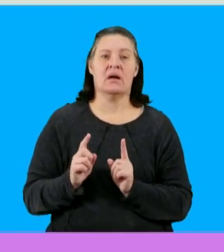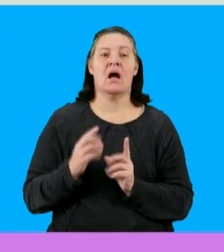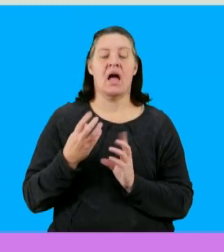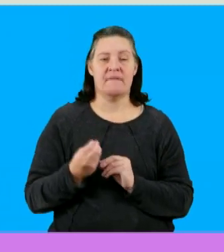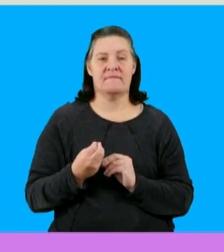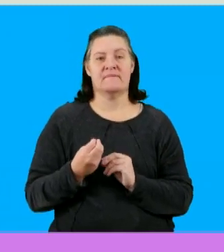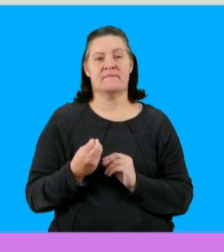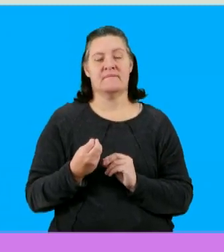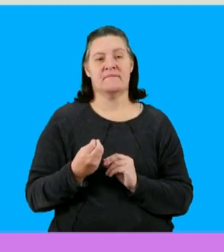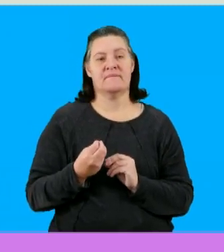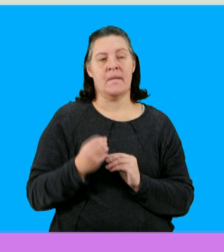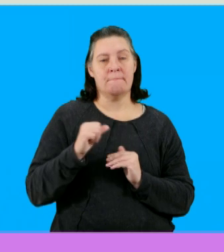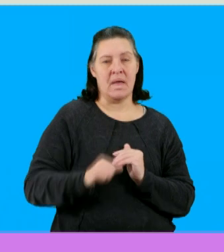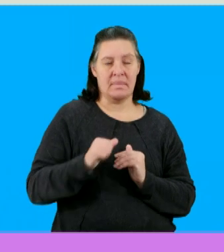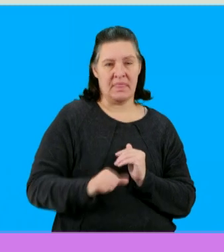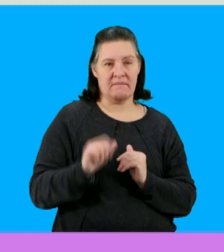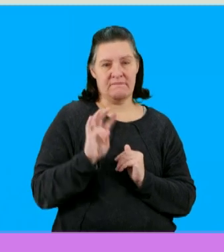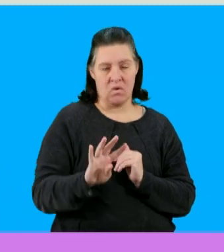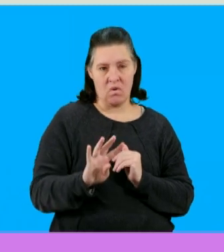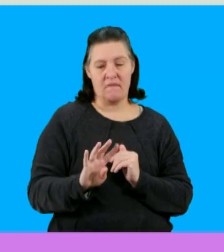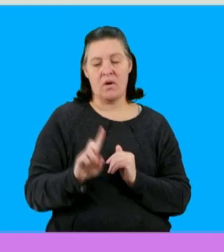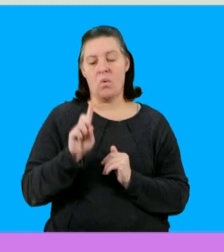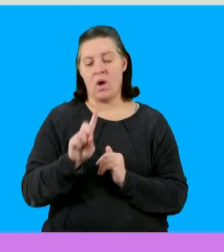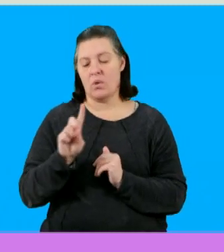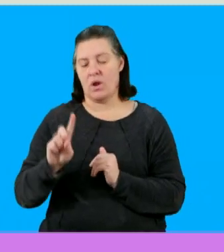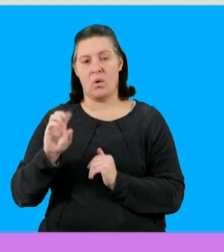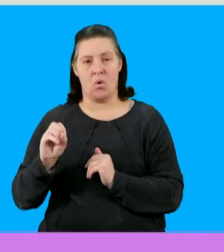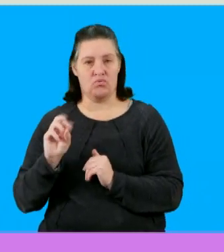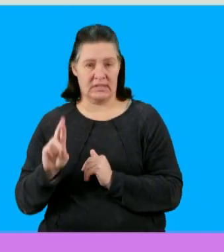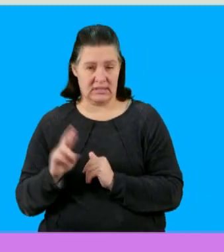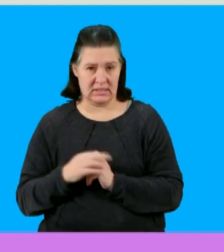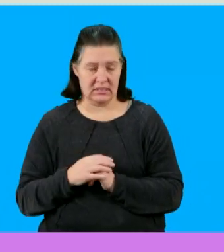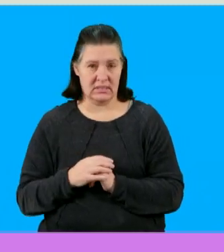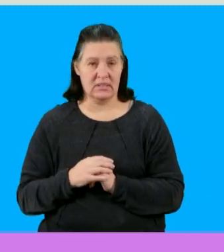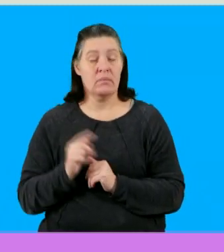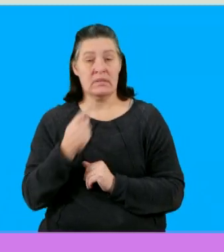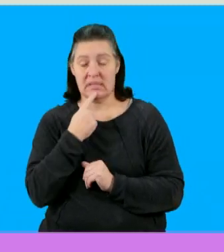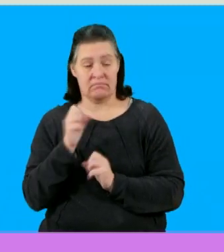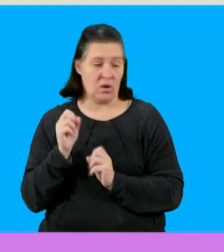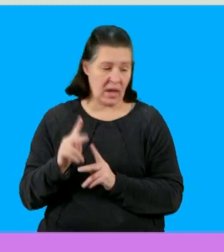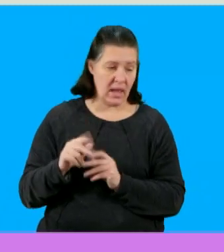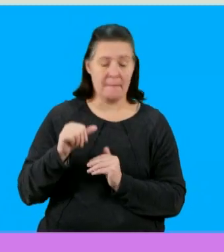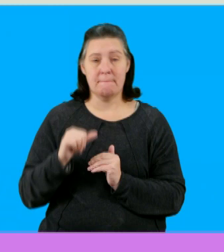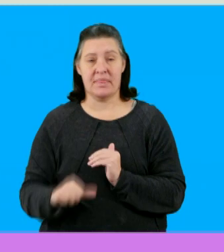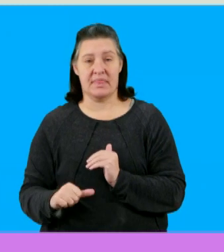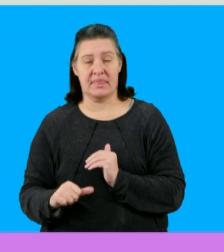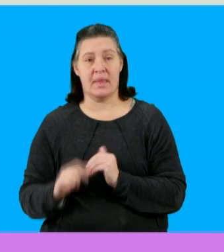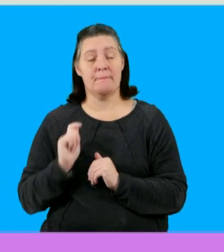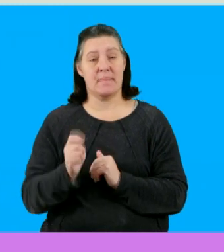but there will be 4 monthly payments of 110 Rand. So therefore, I go and I say, okay,